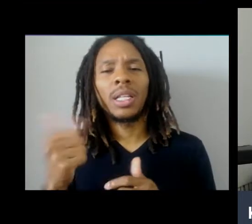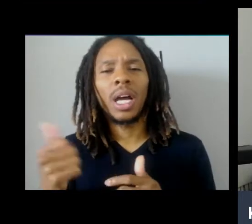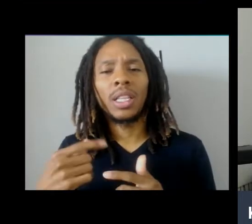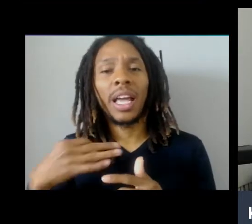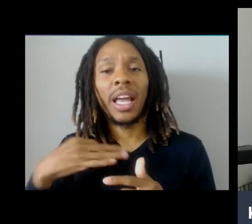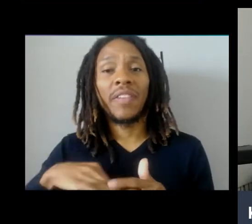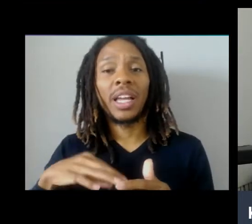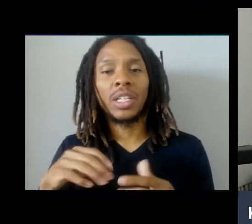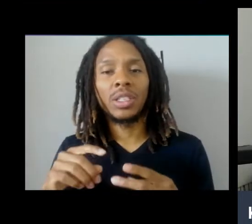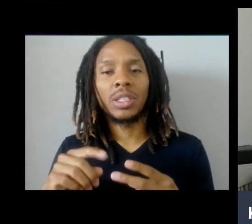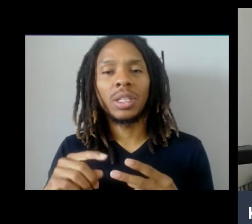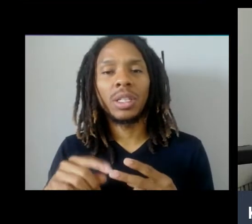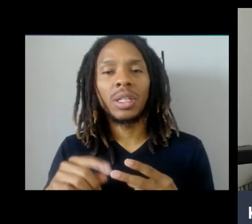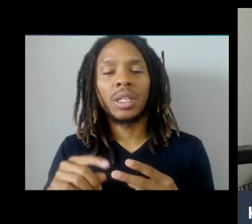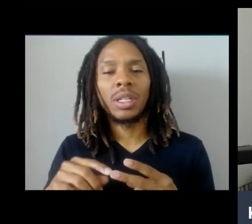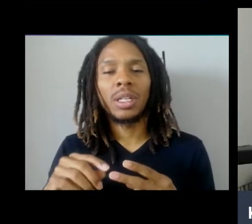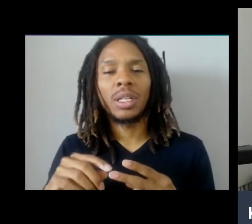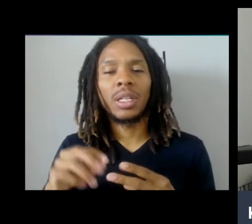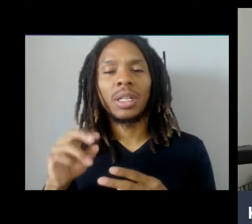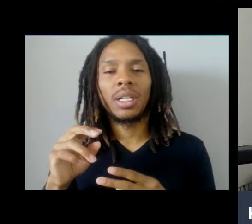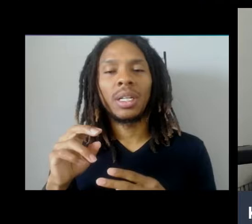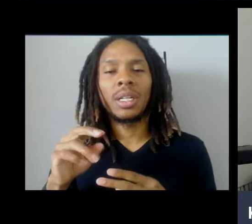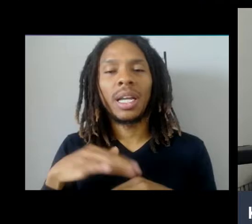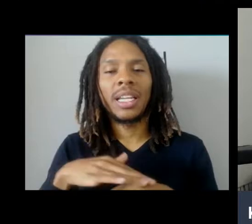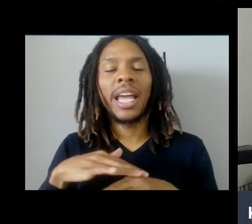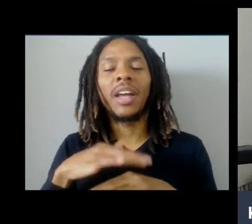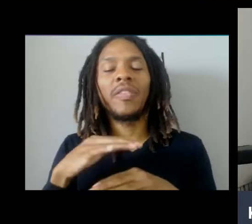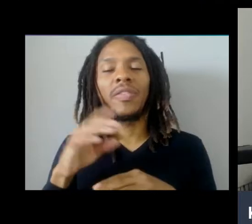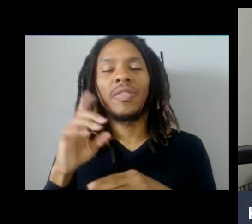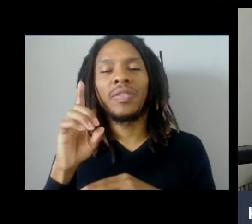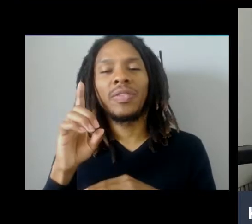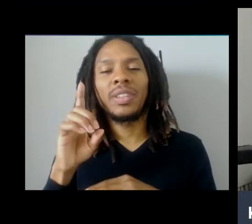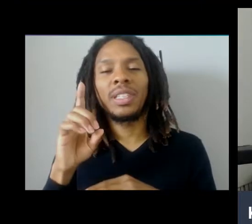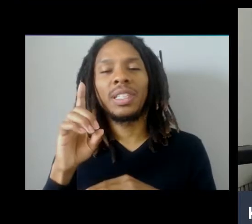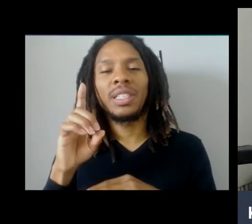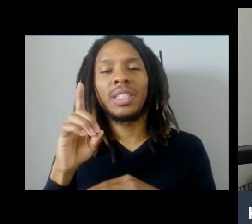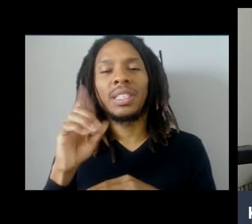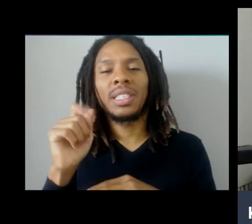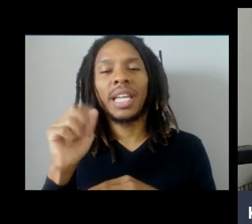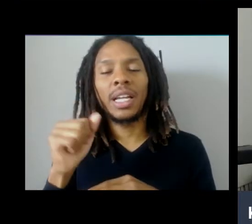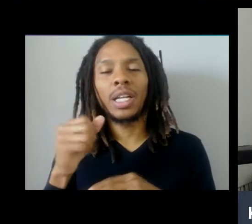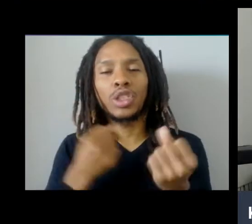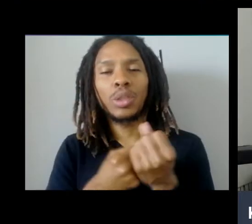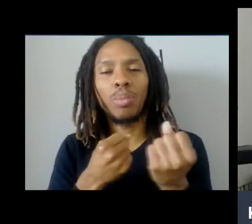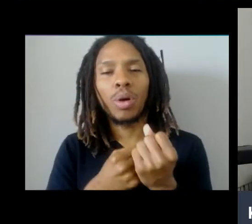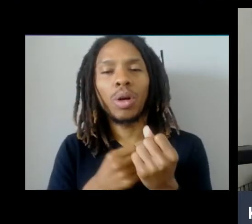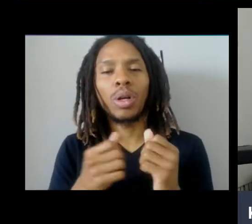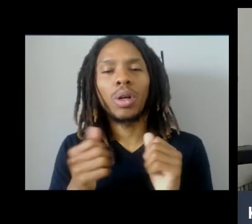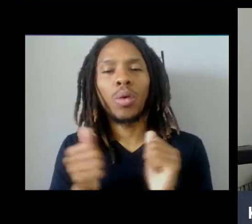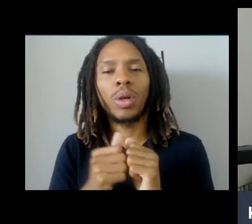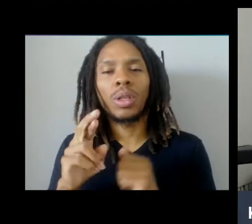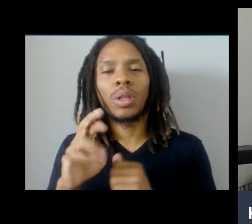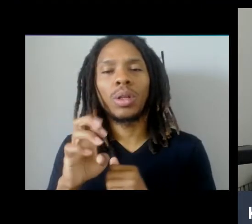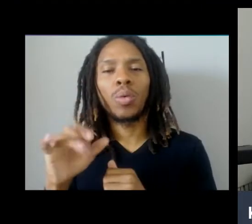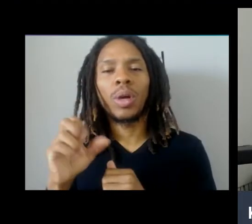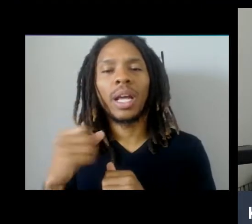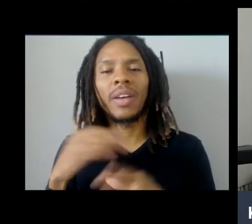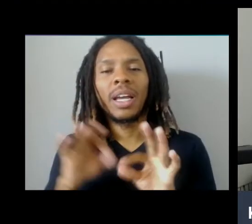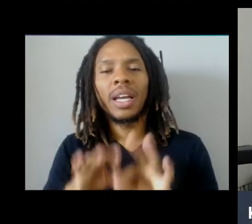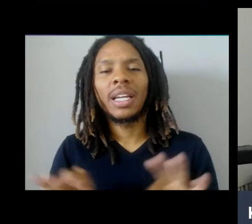is, native data structure support with Redis. So instead of just storing key value pairs, where you traditionally